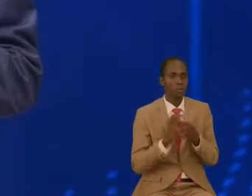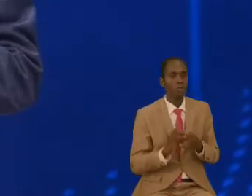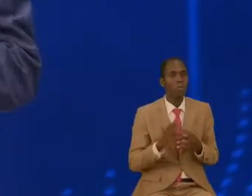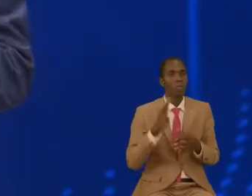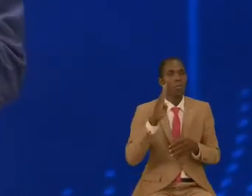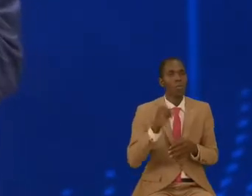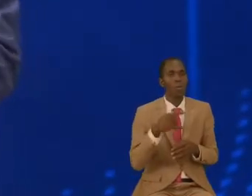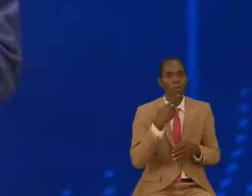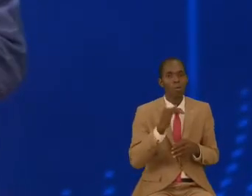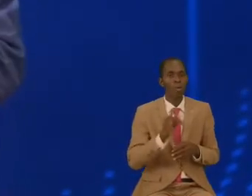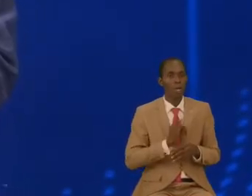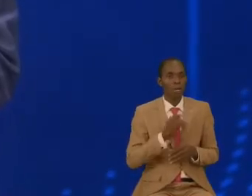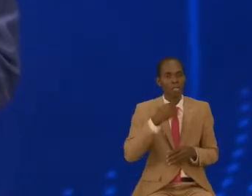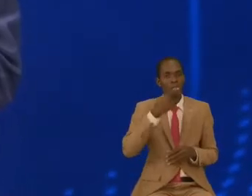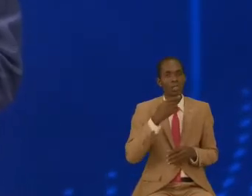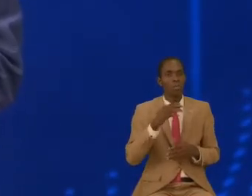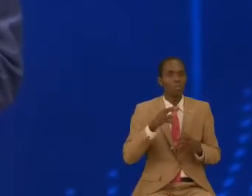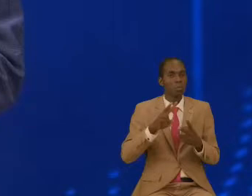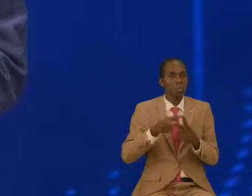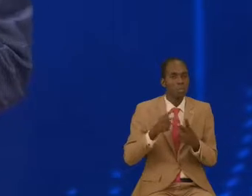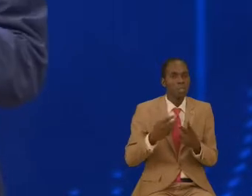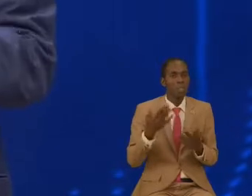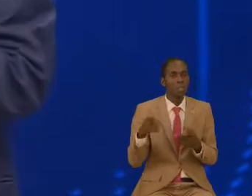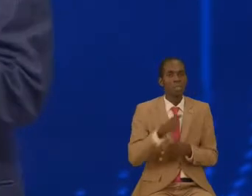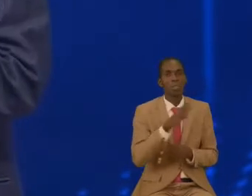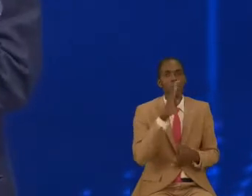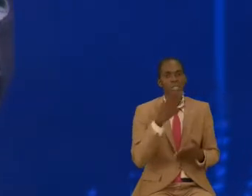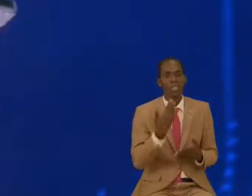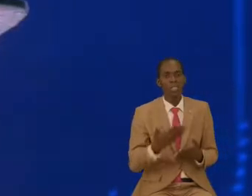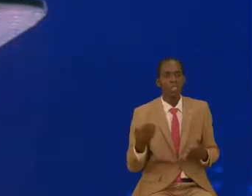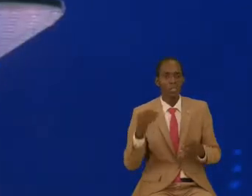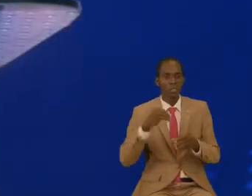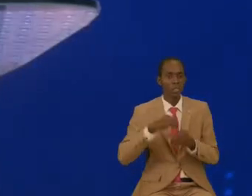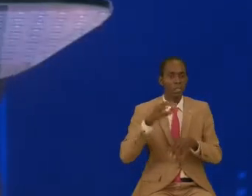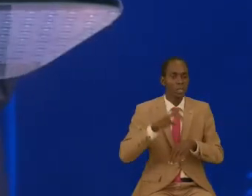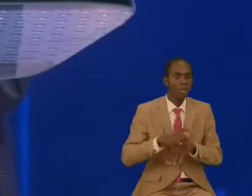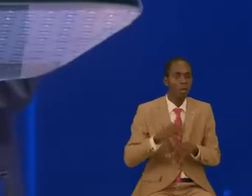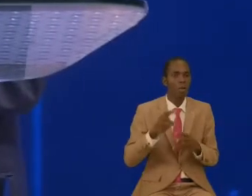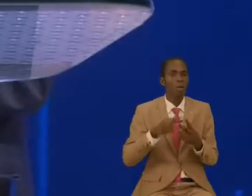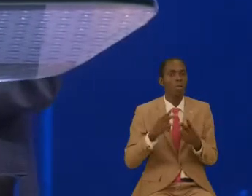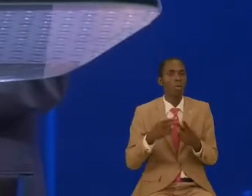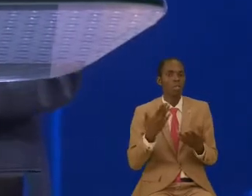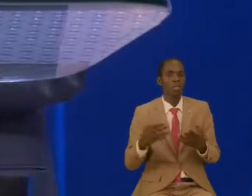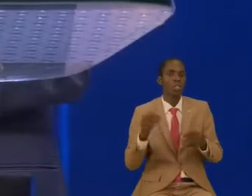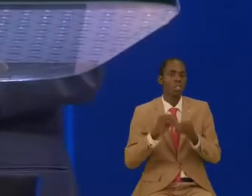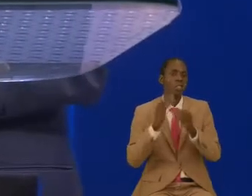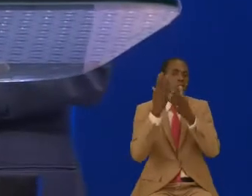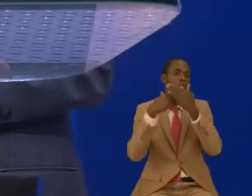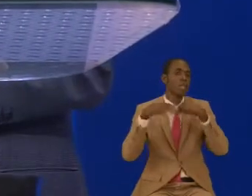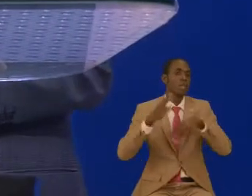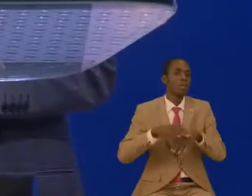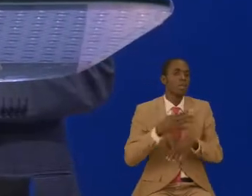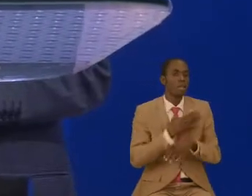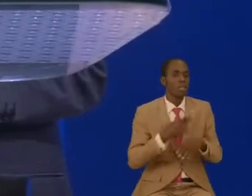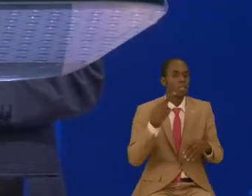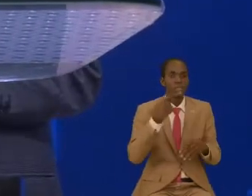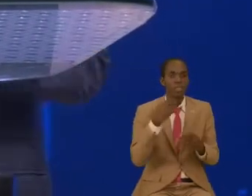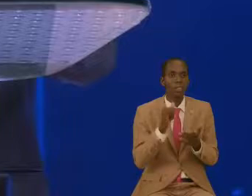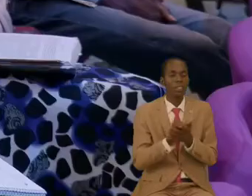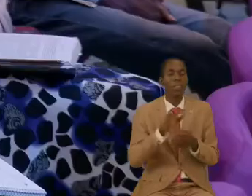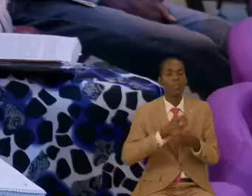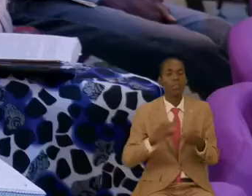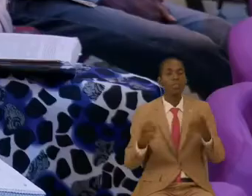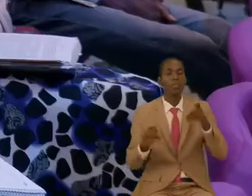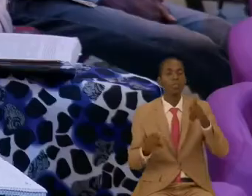say, whether there be things in earth or things in heaven. Then in verse 21,